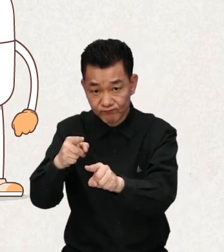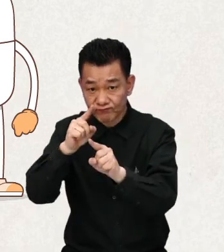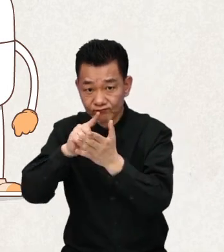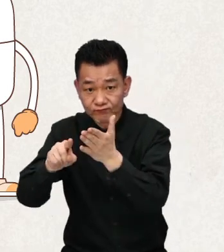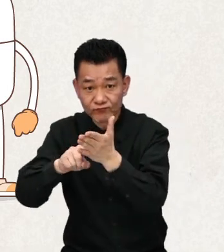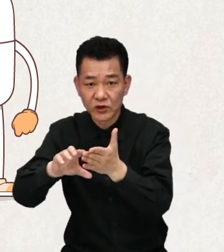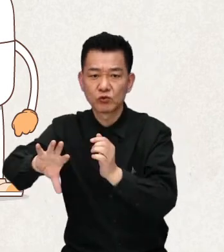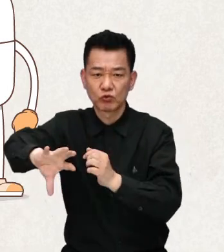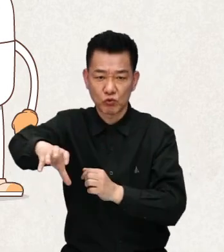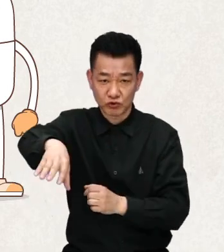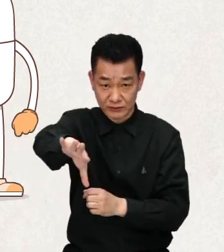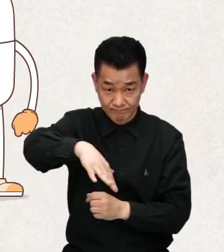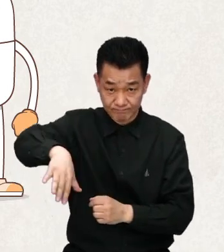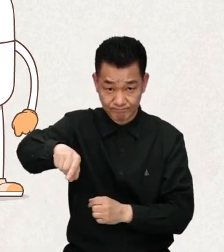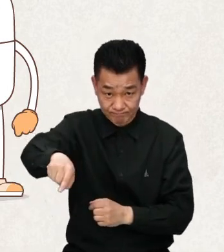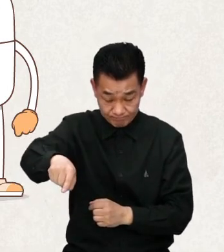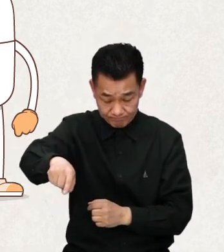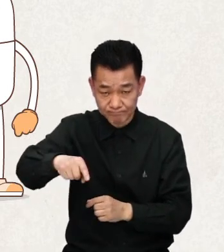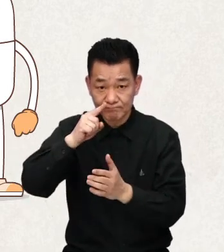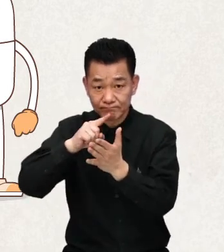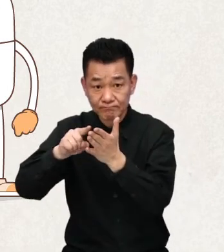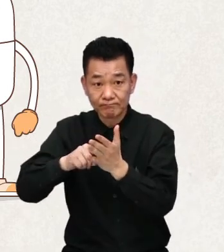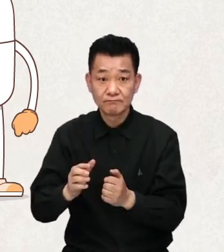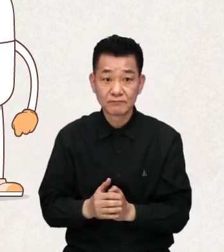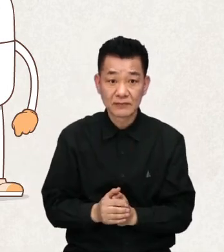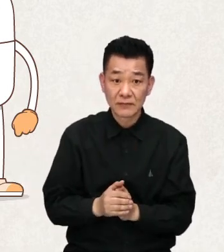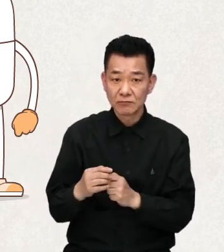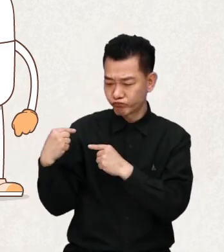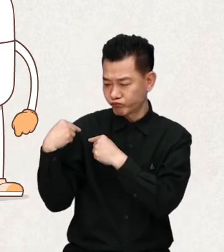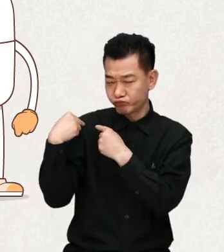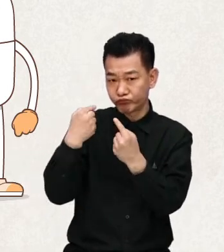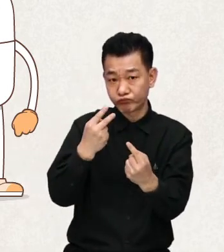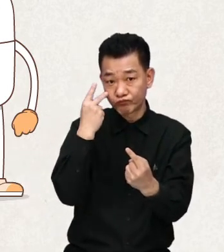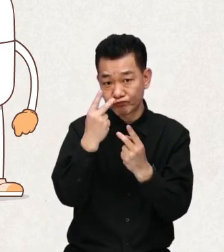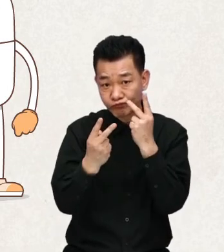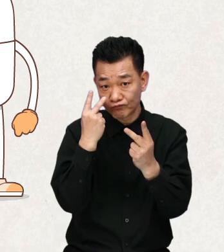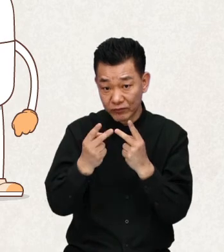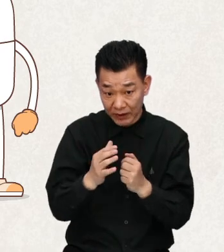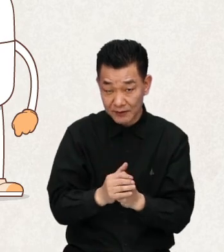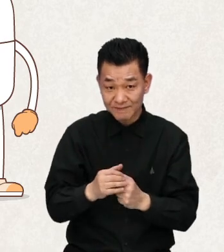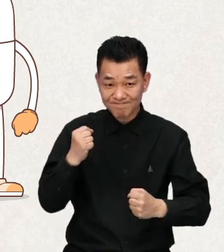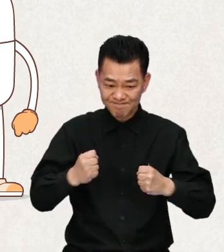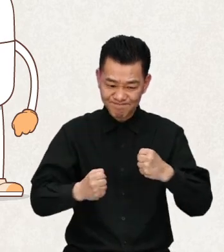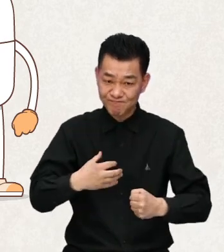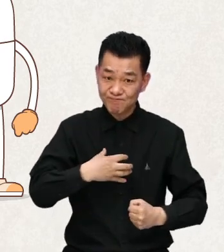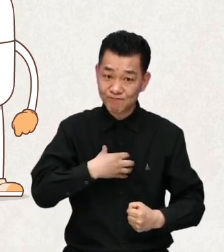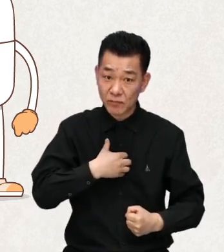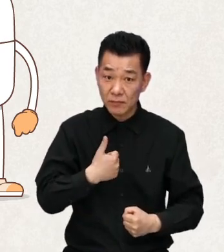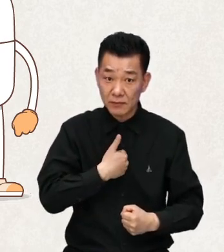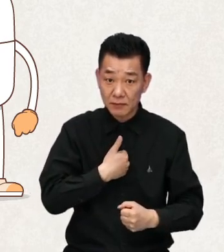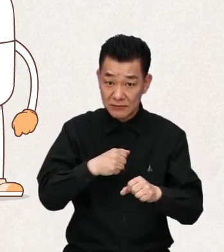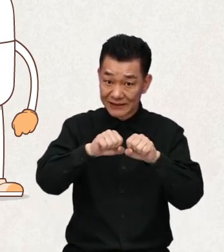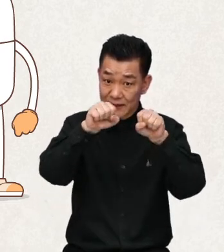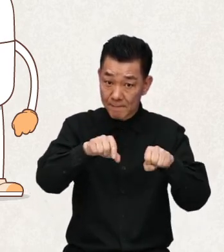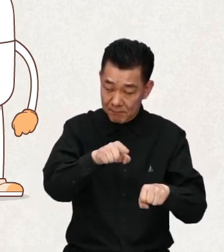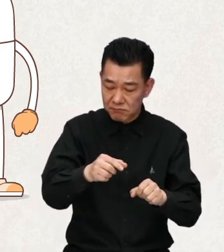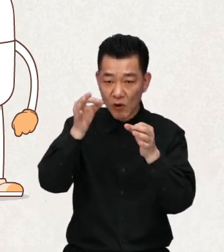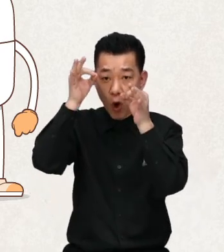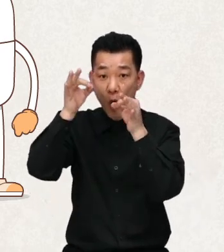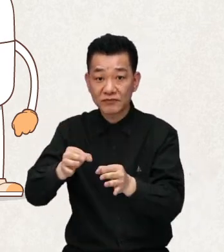investigation after receiving permission. Therefore, individual communication procedure and ex